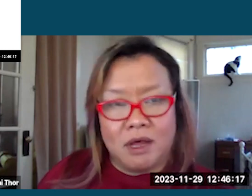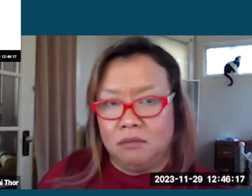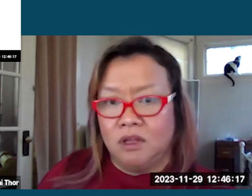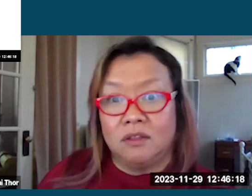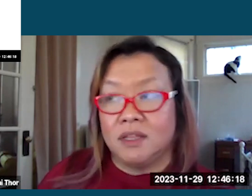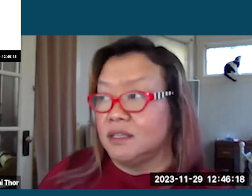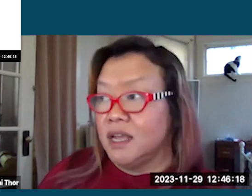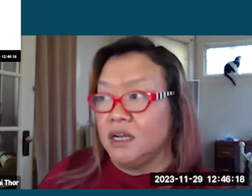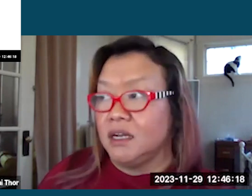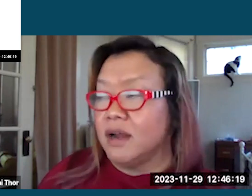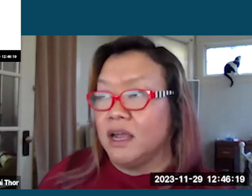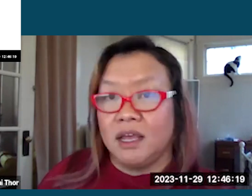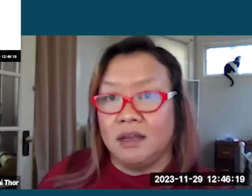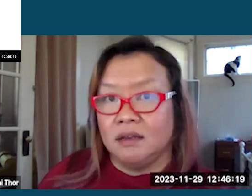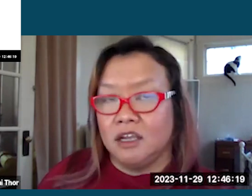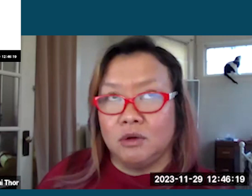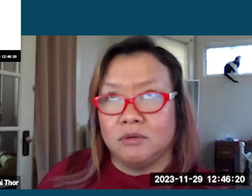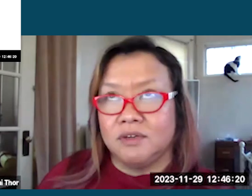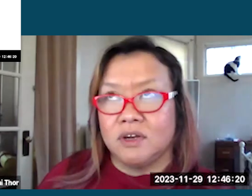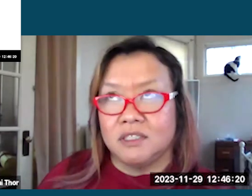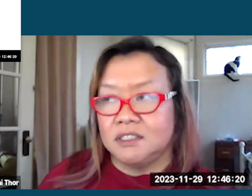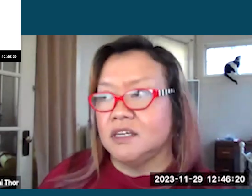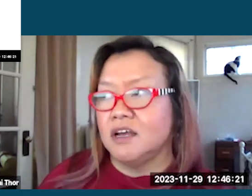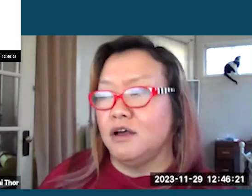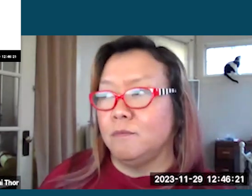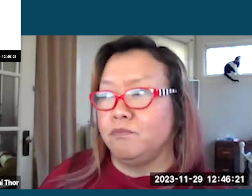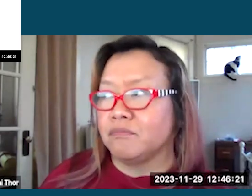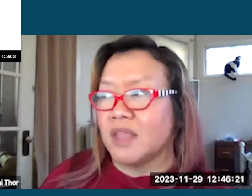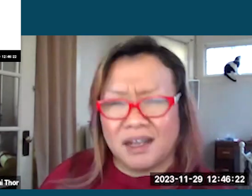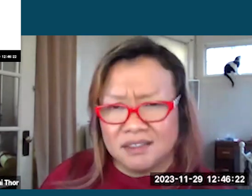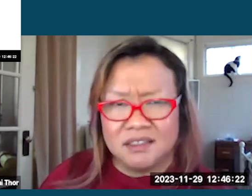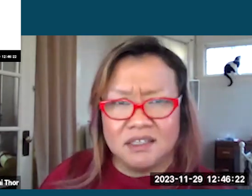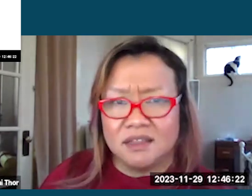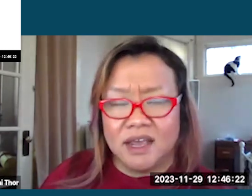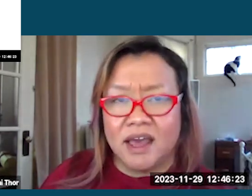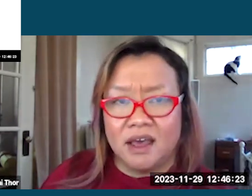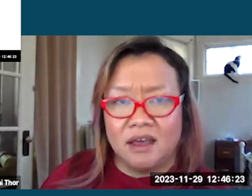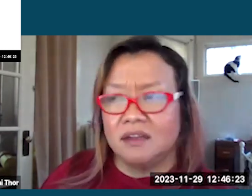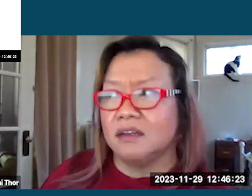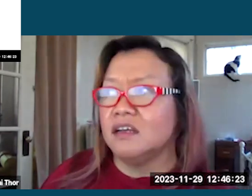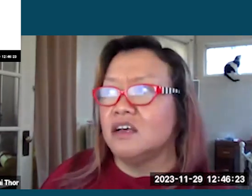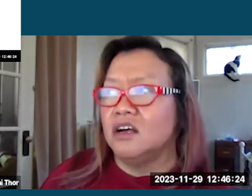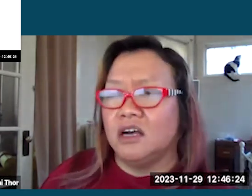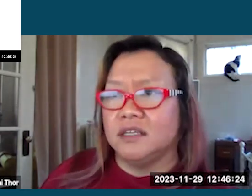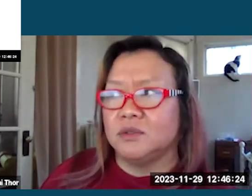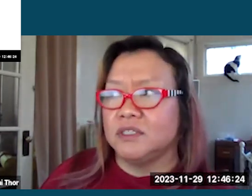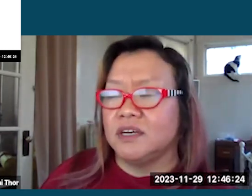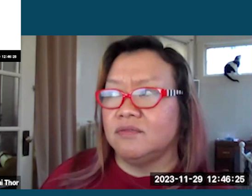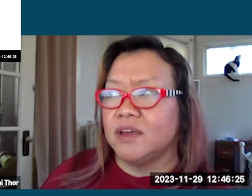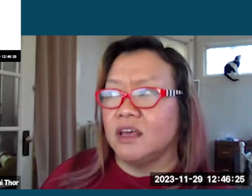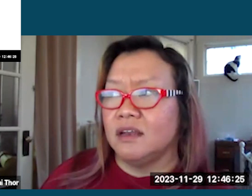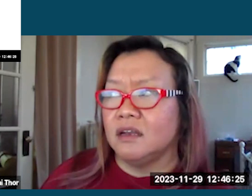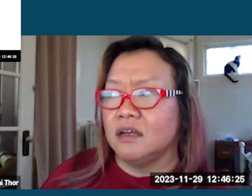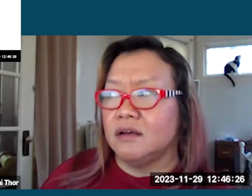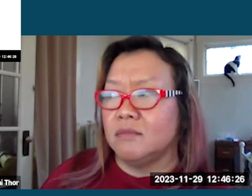experience about all the things that they needed, right? And, different access needs that they had and all that sort of